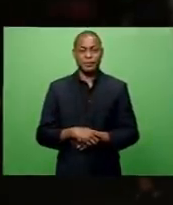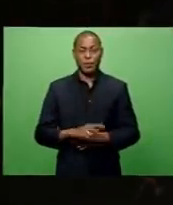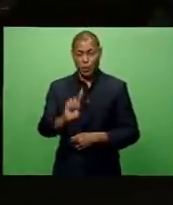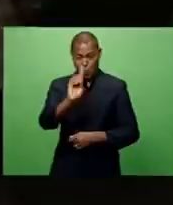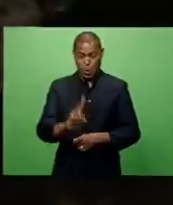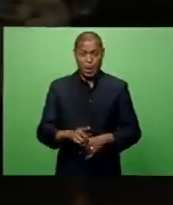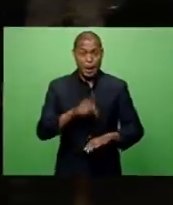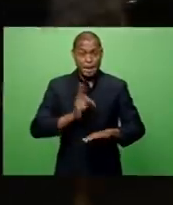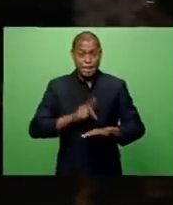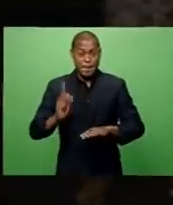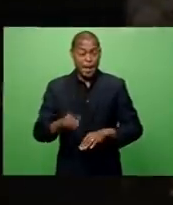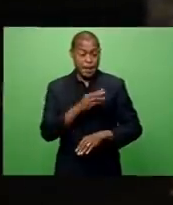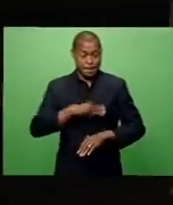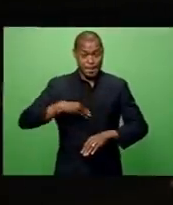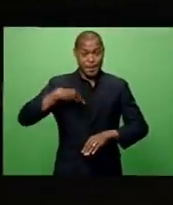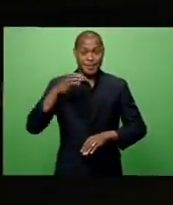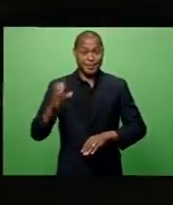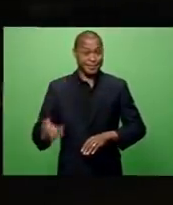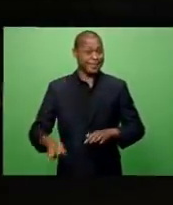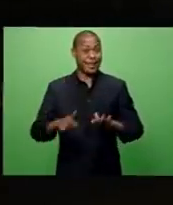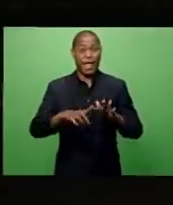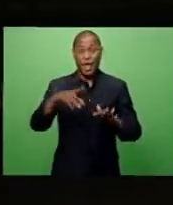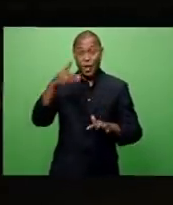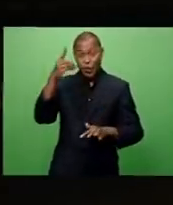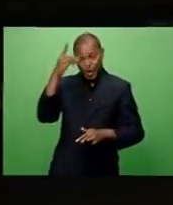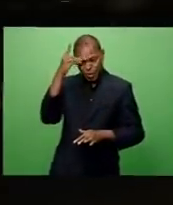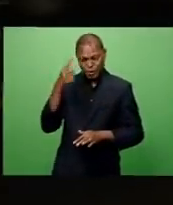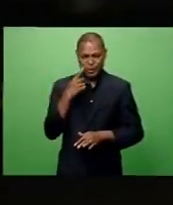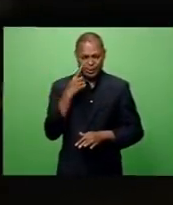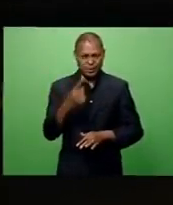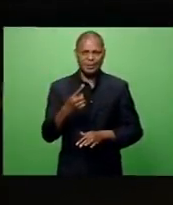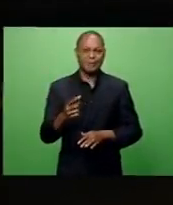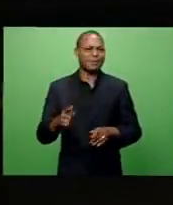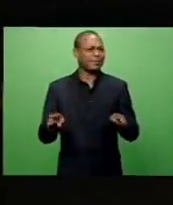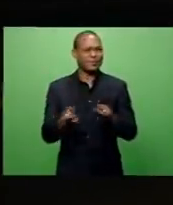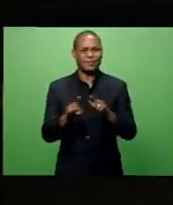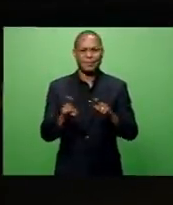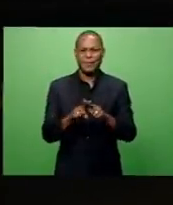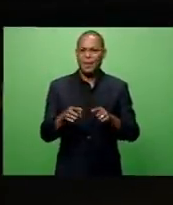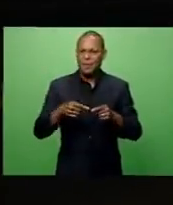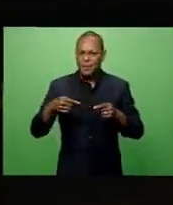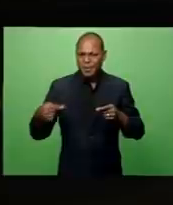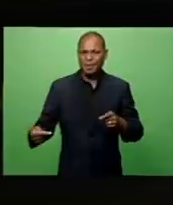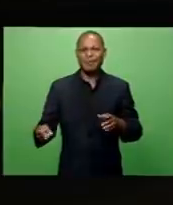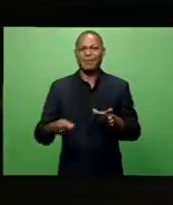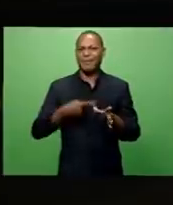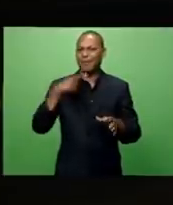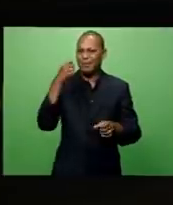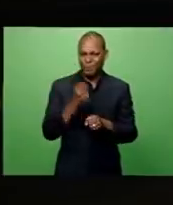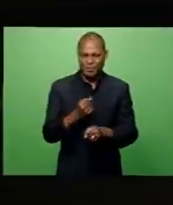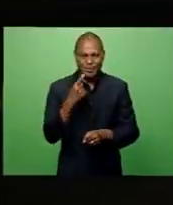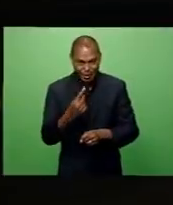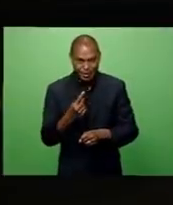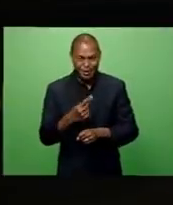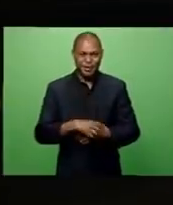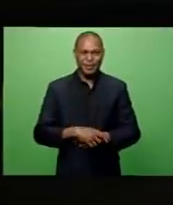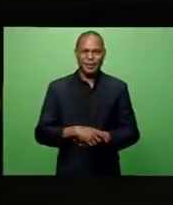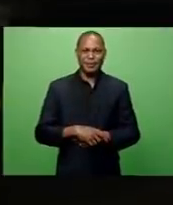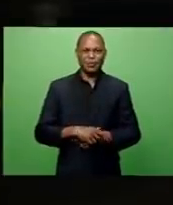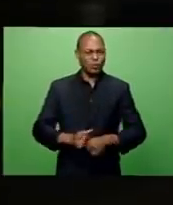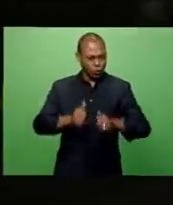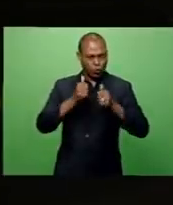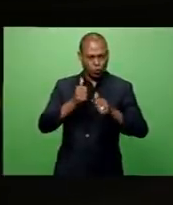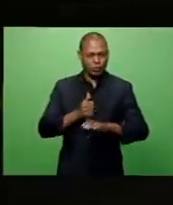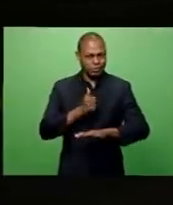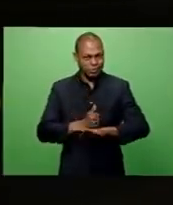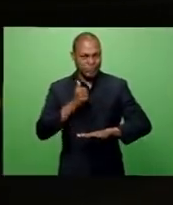for Education Rosie Akbar resounded similar sentiments shared by Sayed Kayum that good governance should